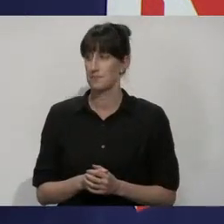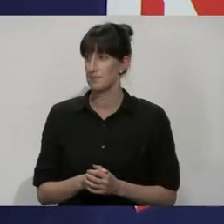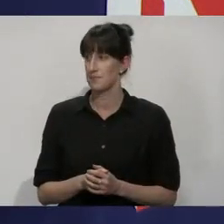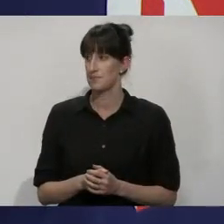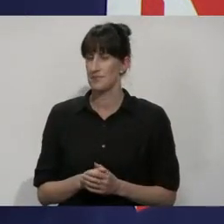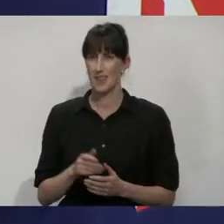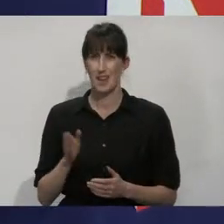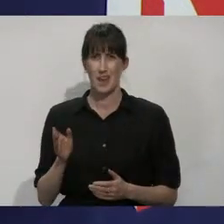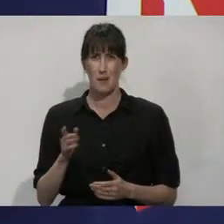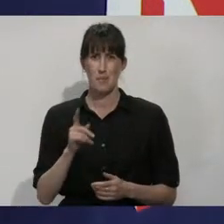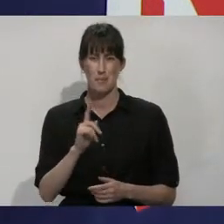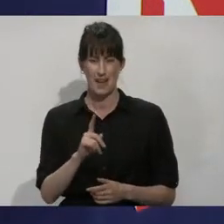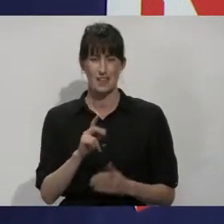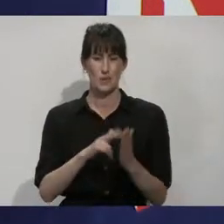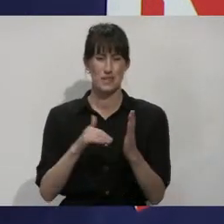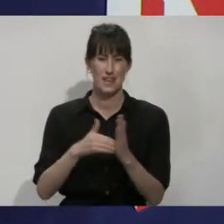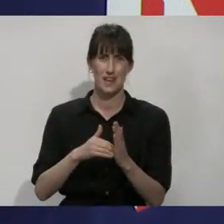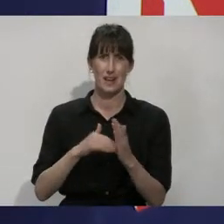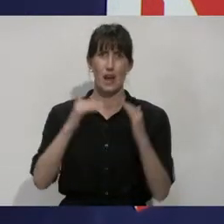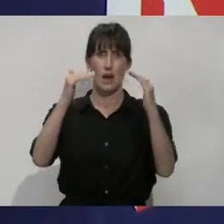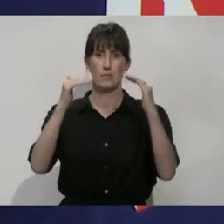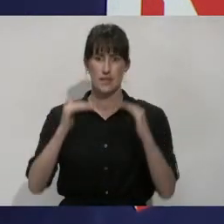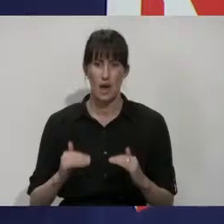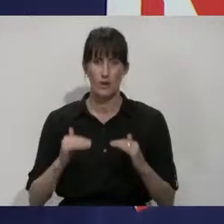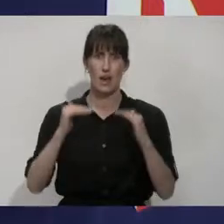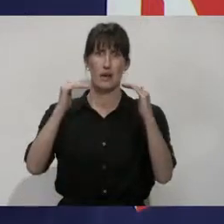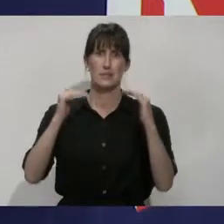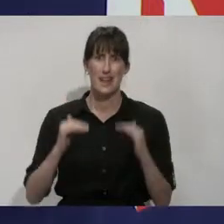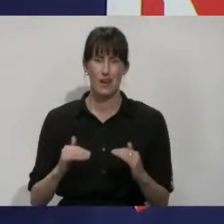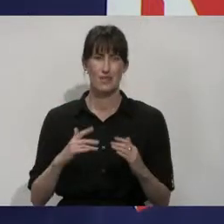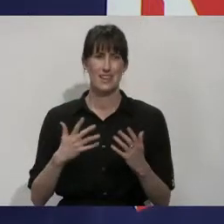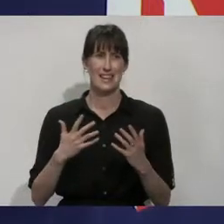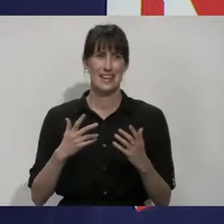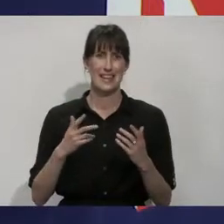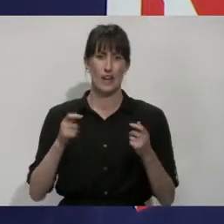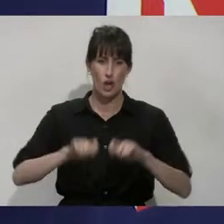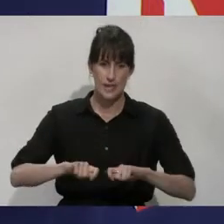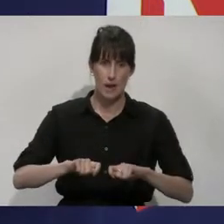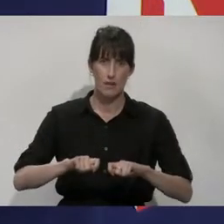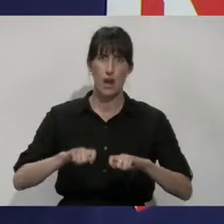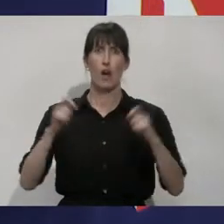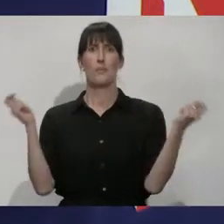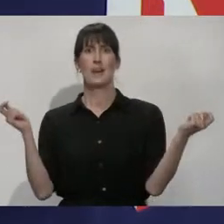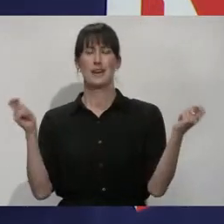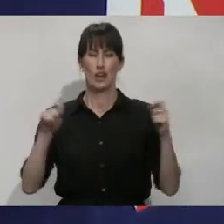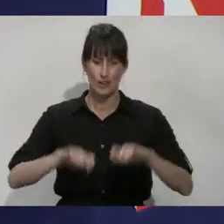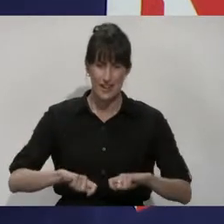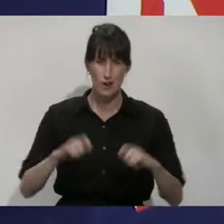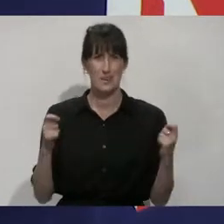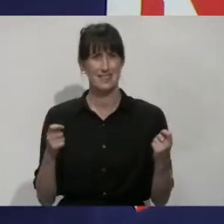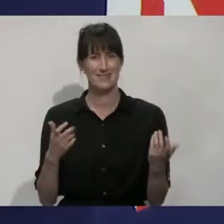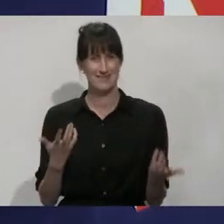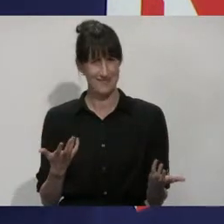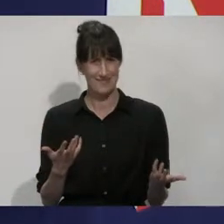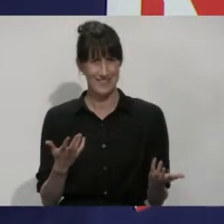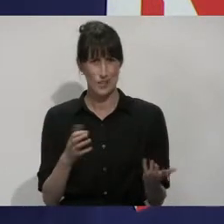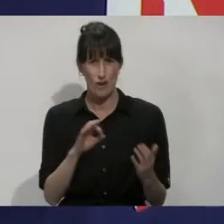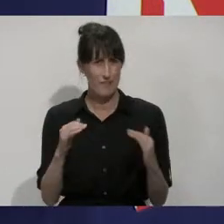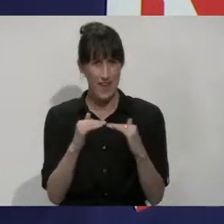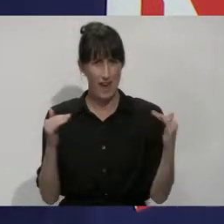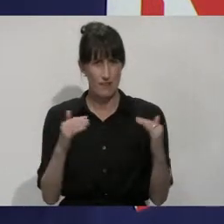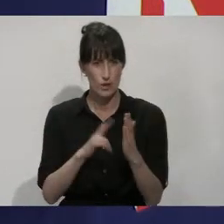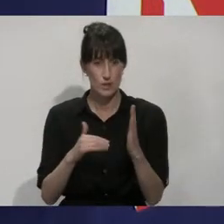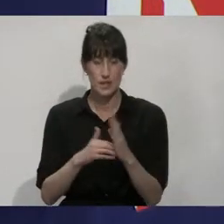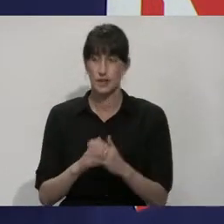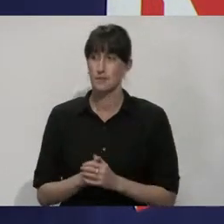going in and out of lockdowns? I think if you look at countries that have adopted alternative strategies, the human cost of that